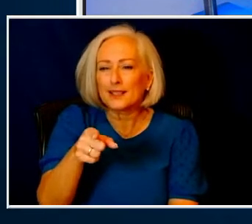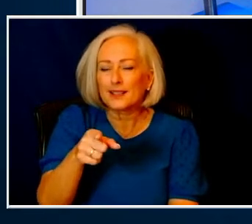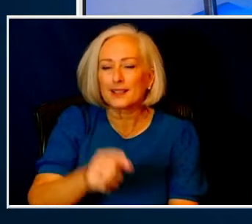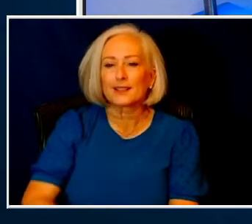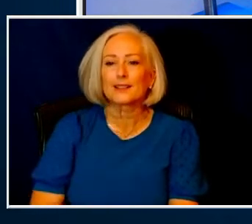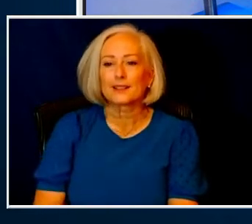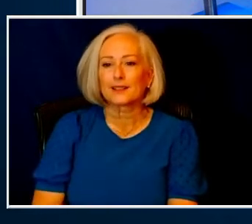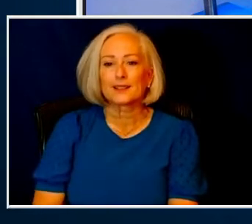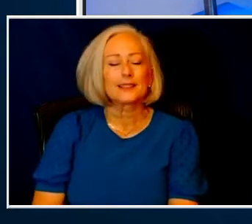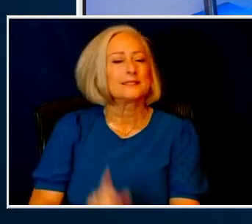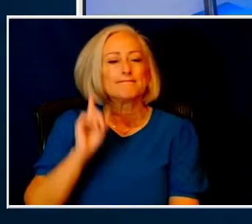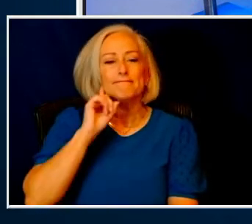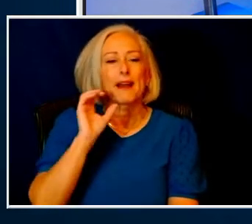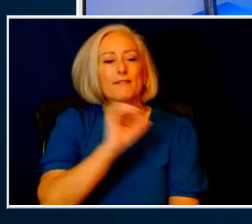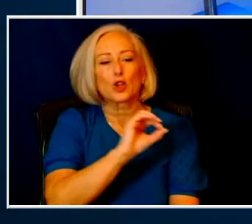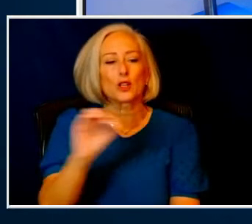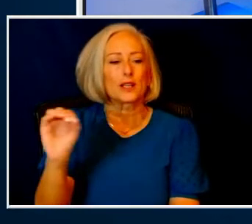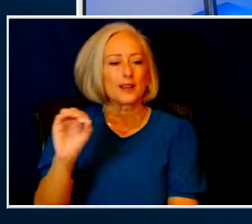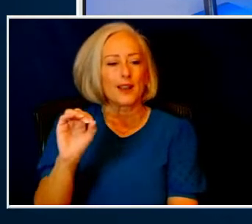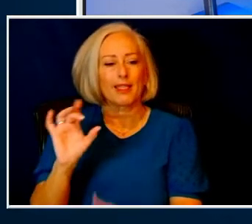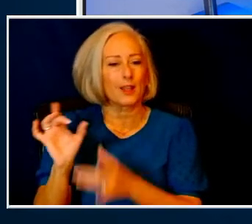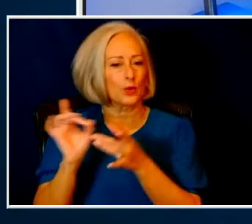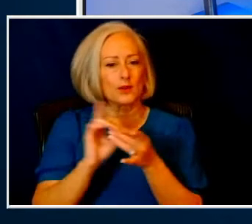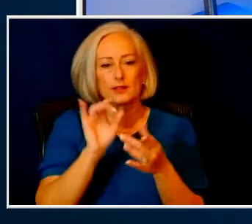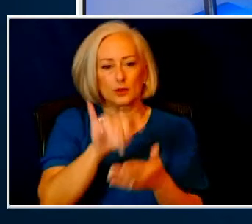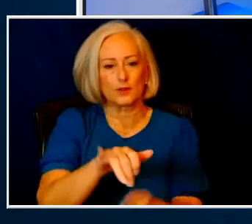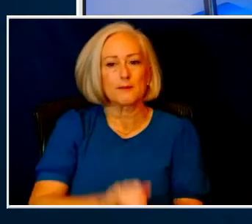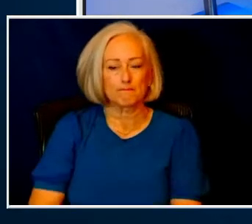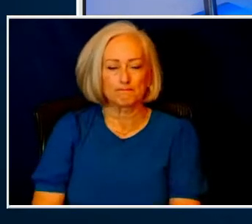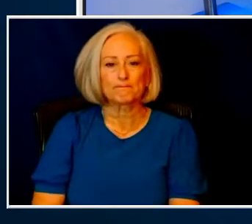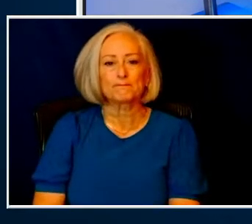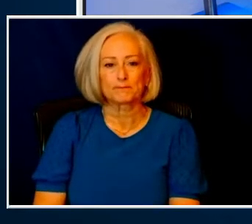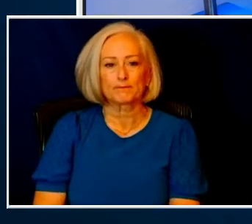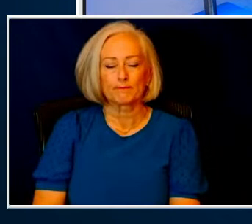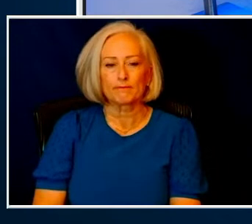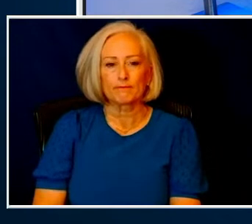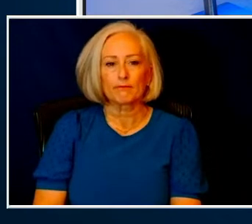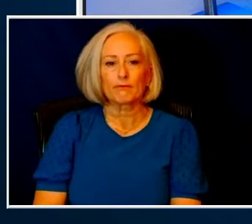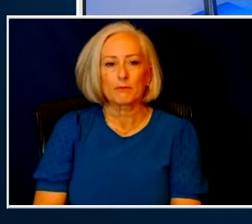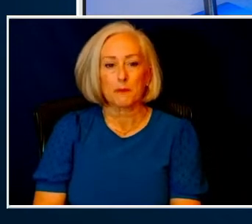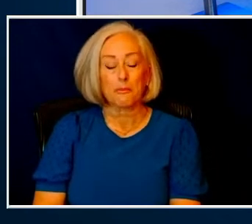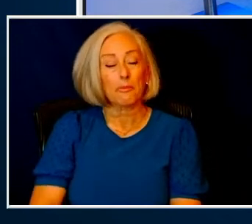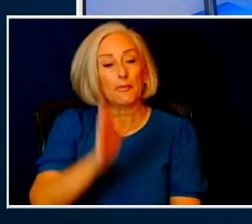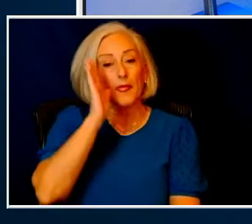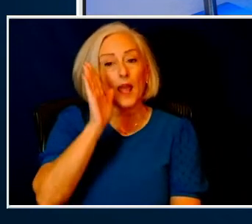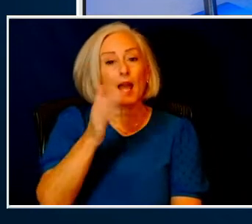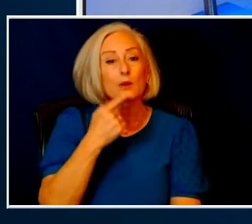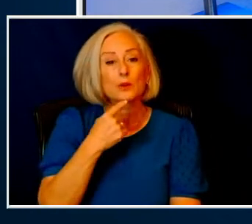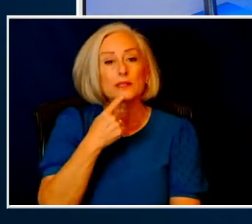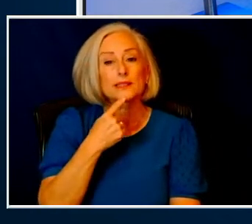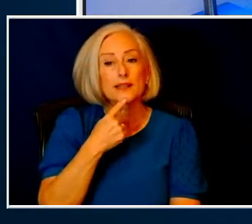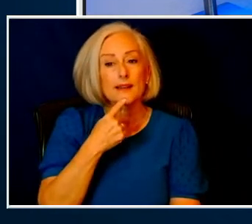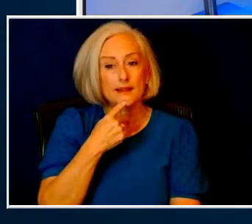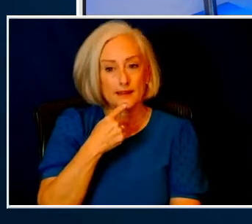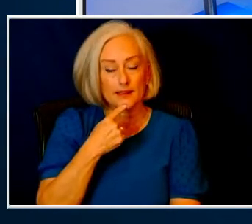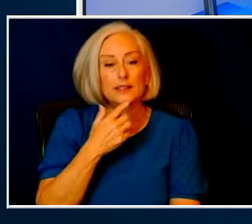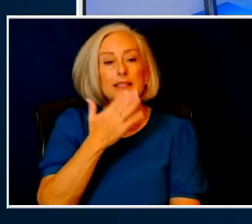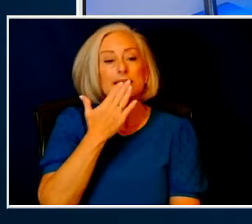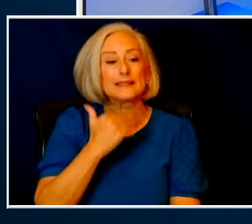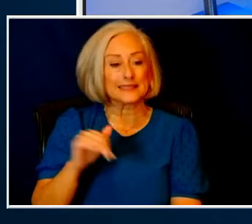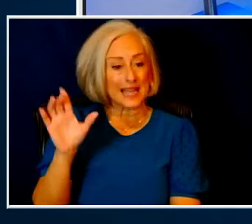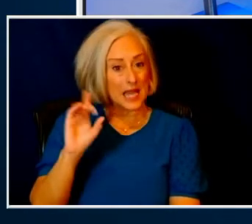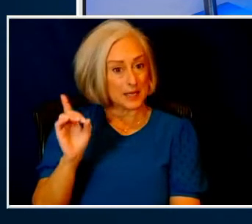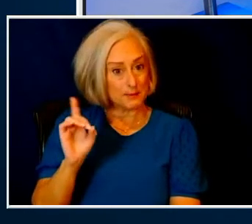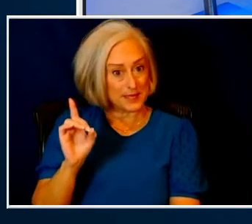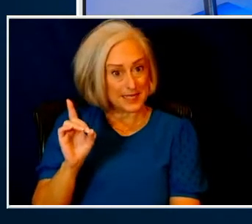I have not heard anything related to that. You know, I will say, though, that diabetes, however, we haven't